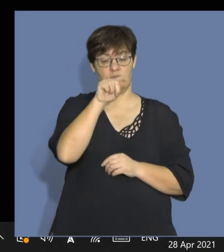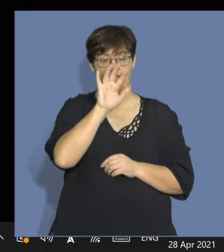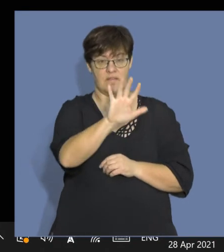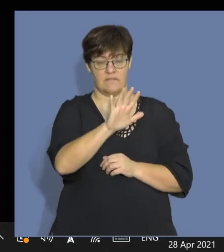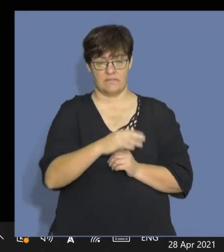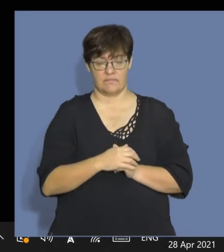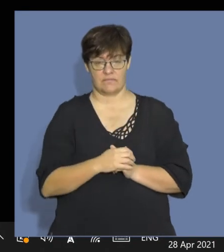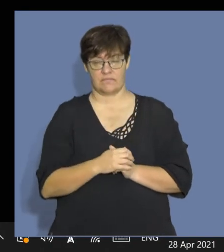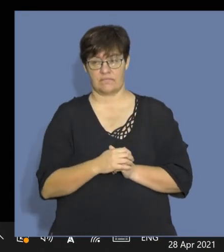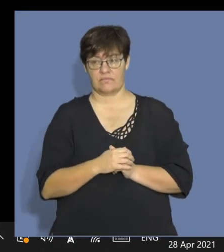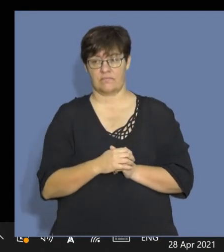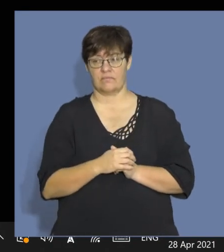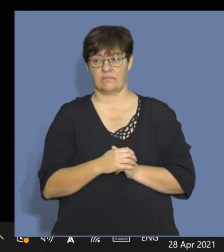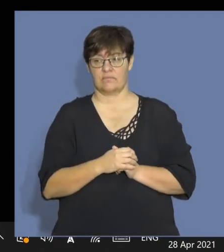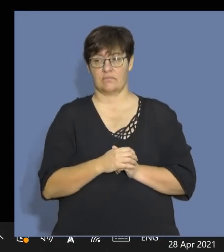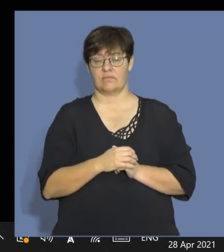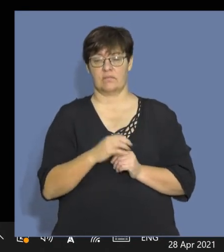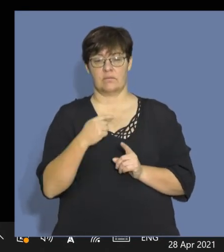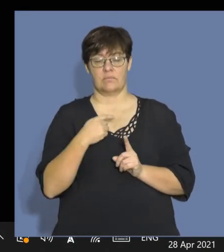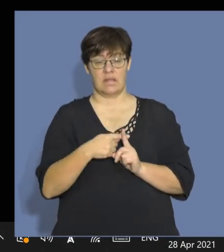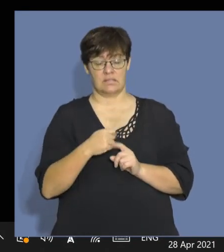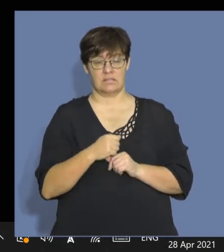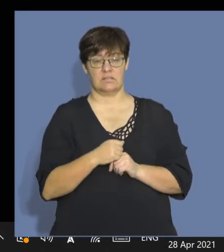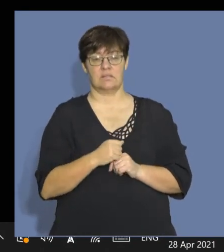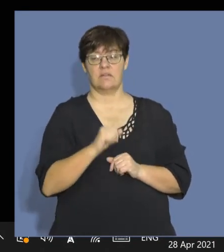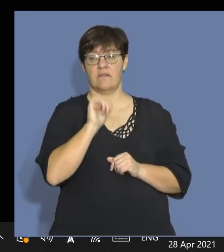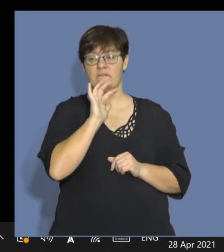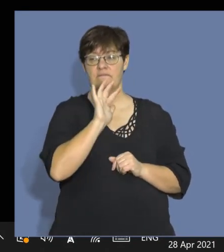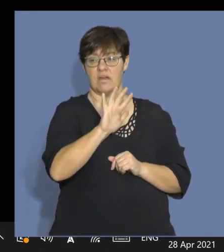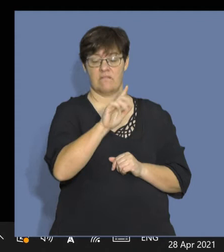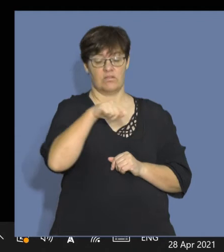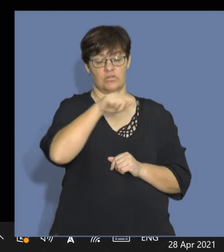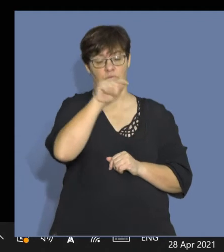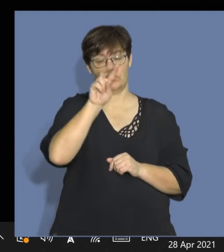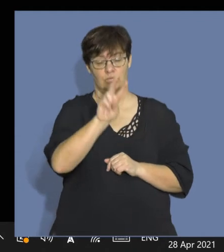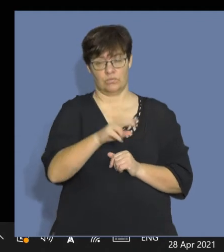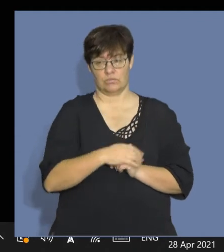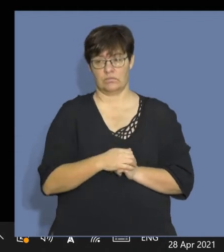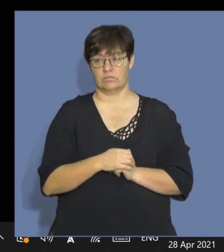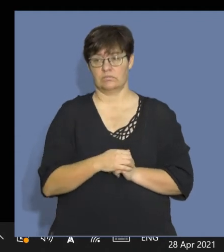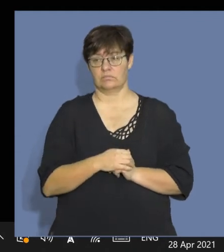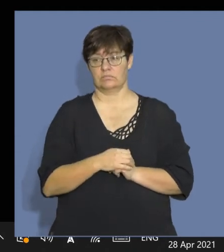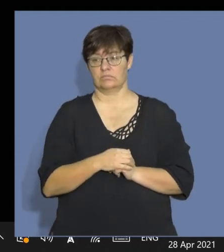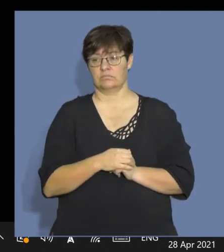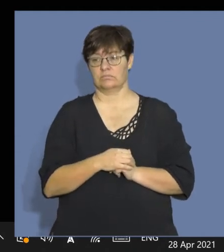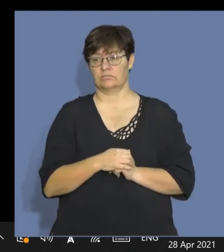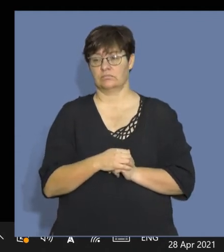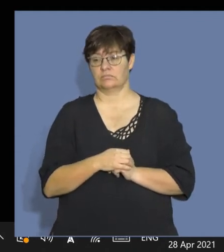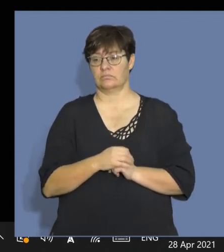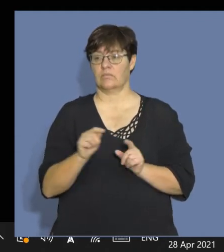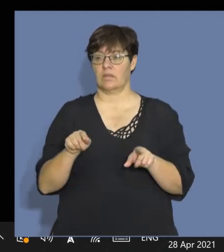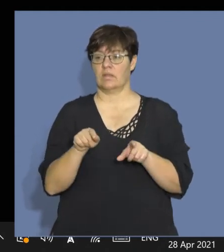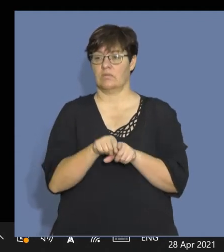I'm going to add square root 5. I'm going to add 5 the square root of 2.